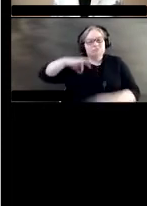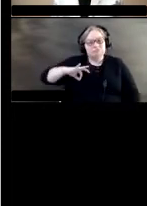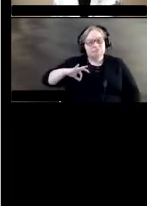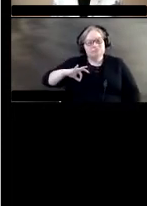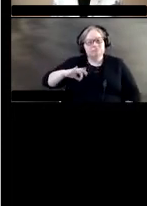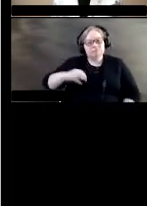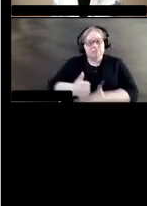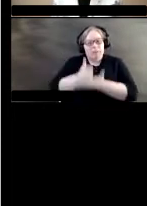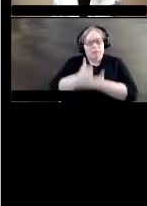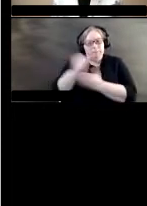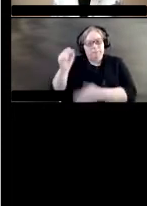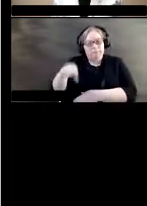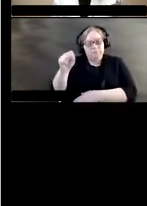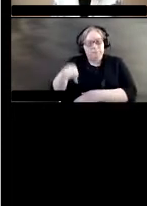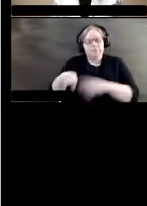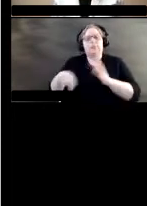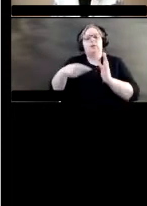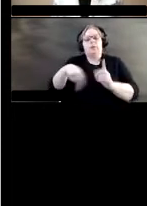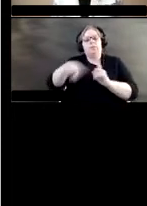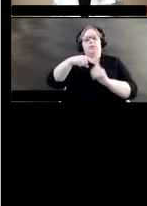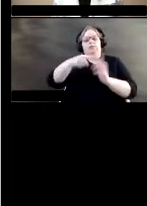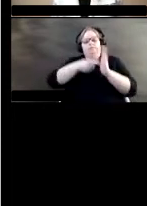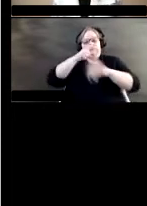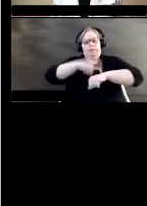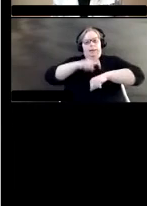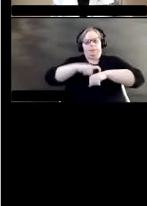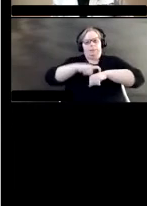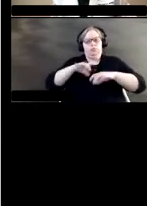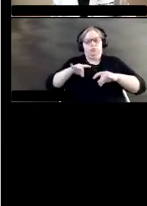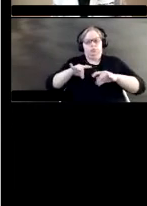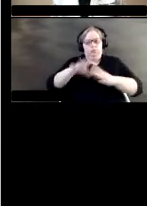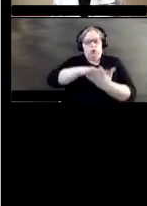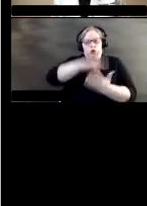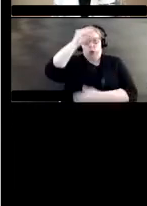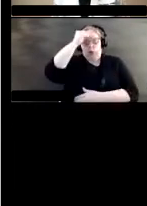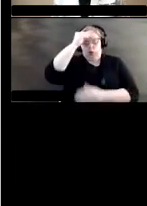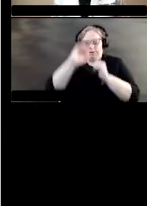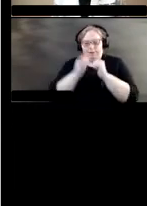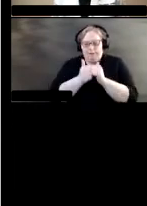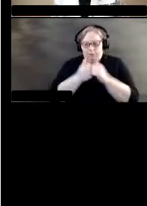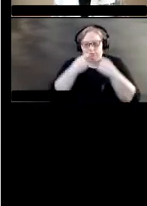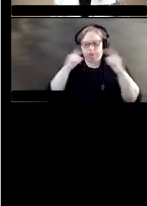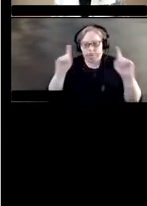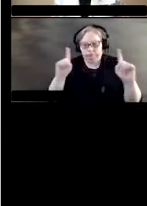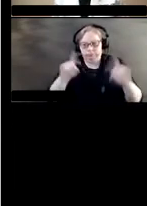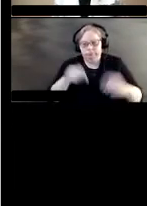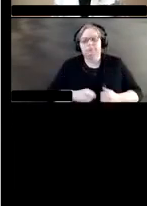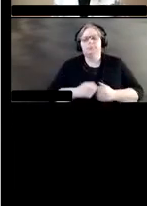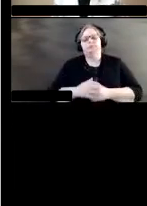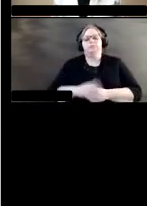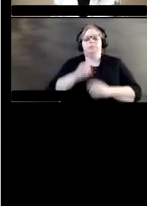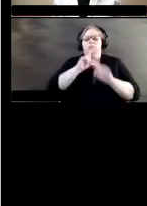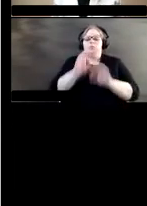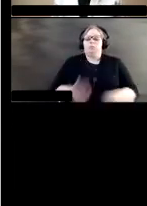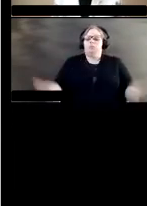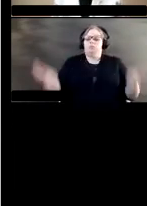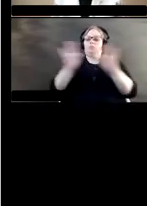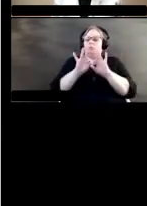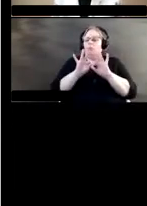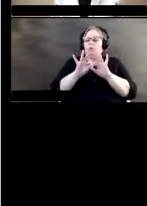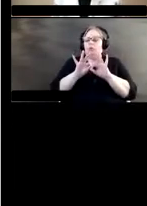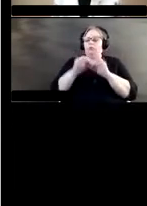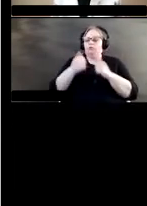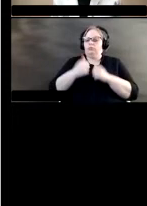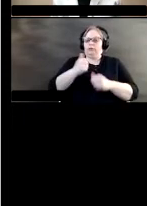And it takes a while to learn. But the key really is about trying to find ways of helping yourself